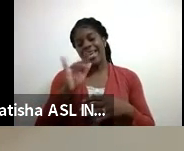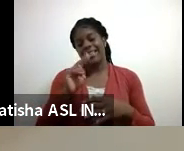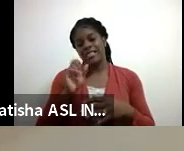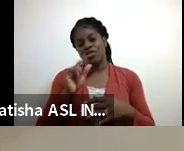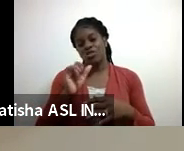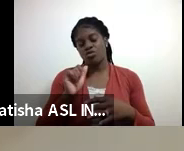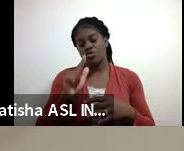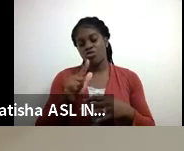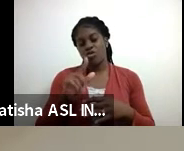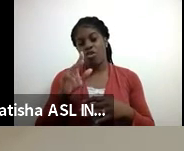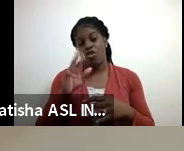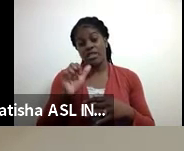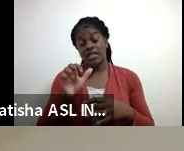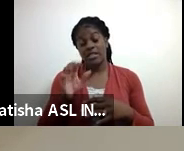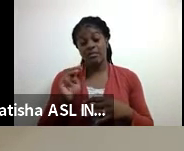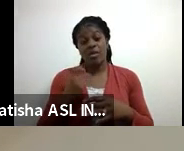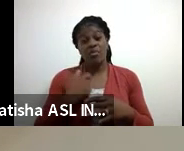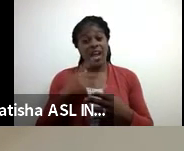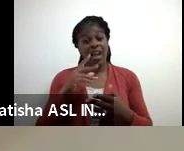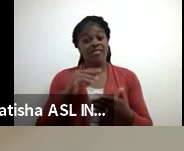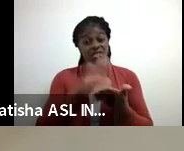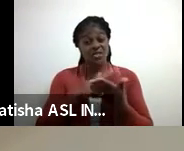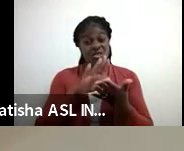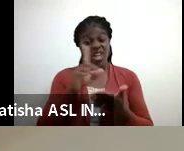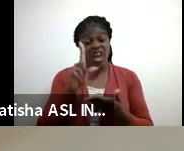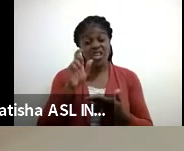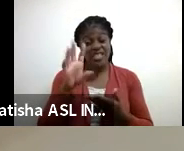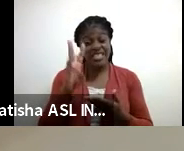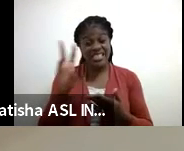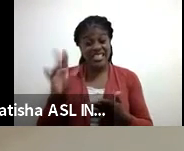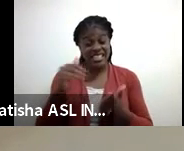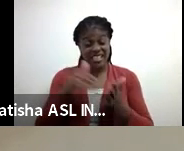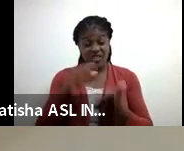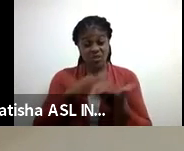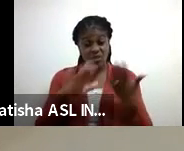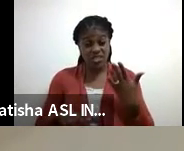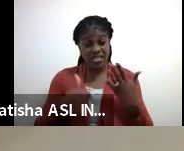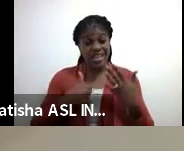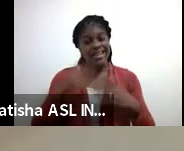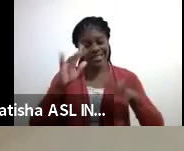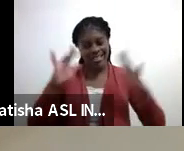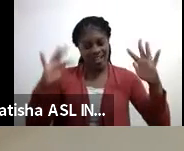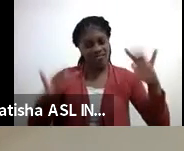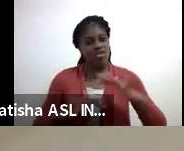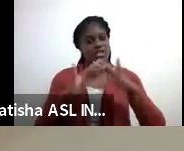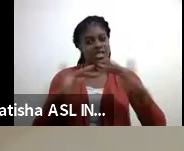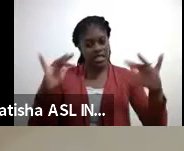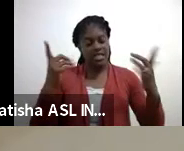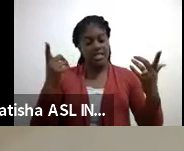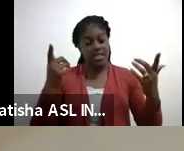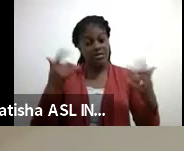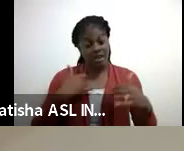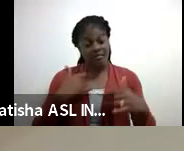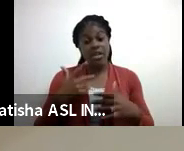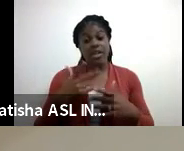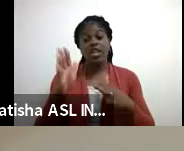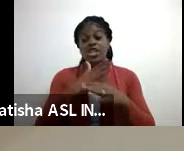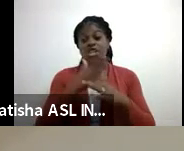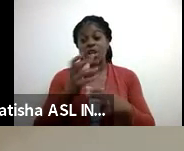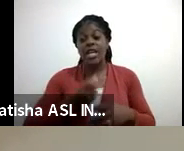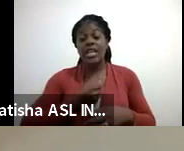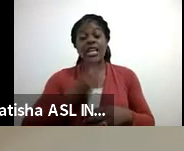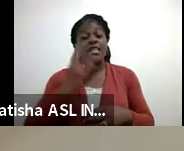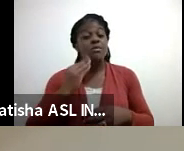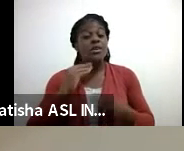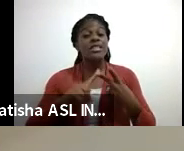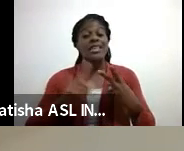system of 166,000 students. Diversity is at the forefront of all of those students. And with their shared experience and their lived experience, it